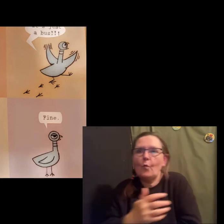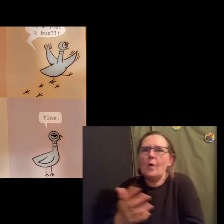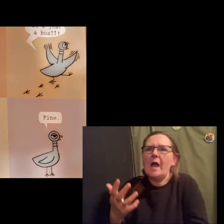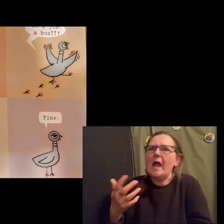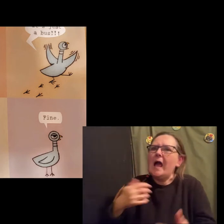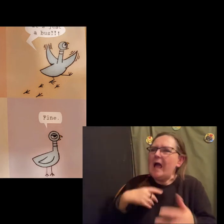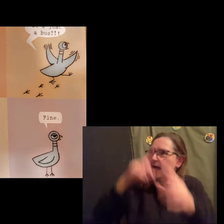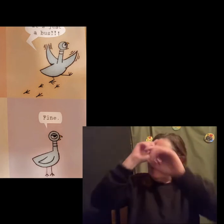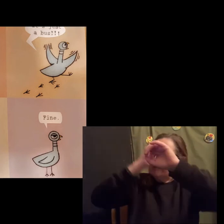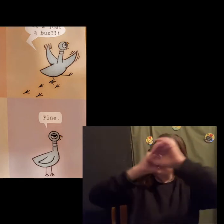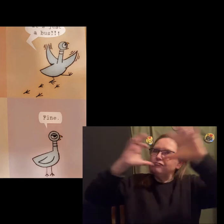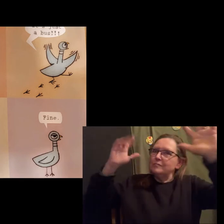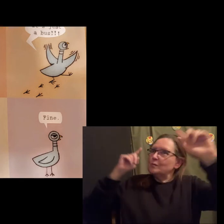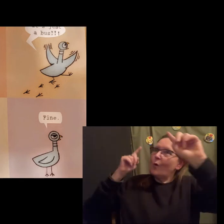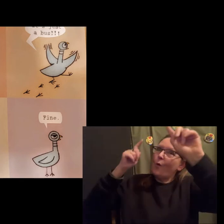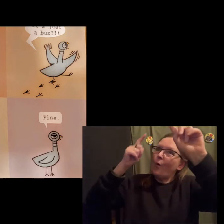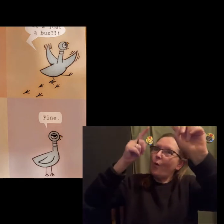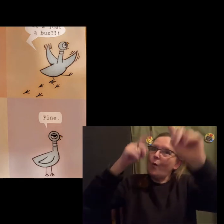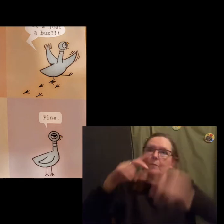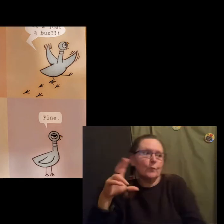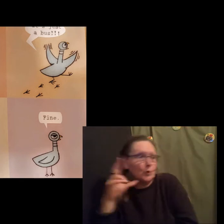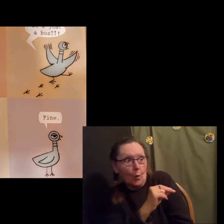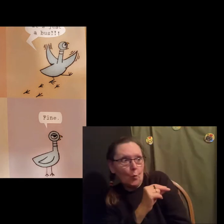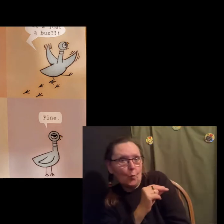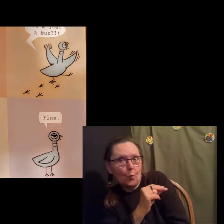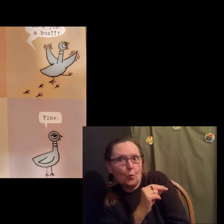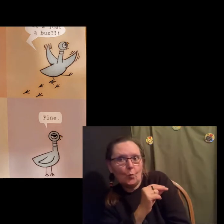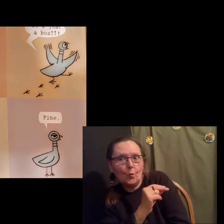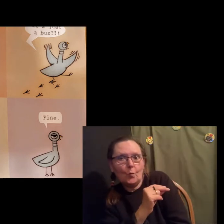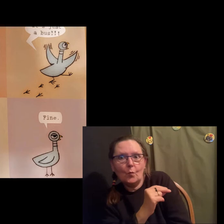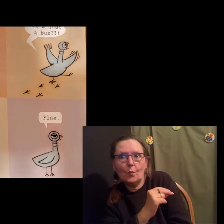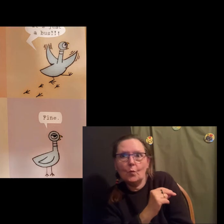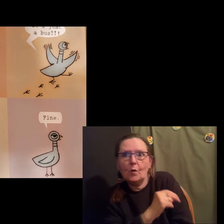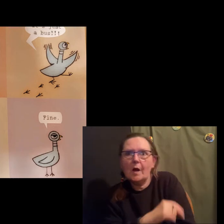I have dreams, you know. No.